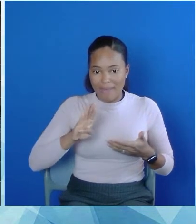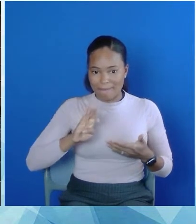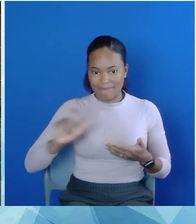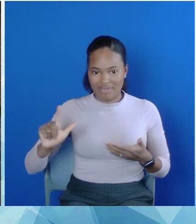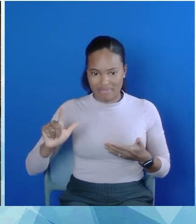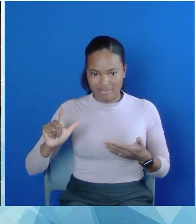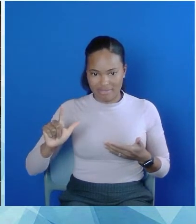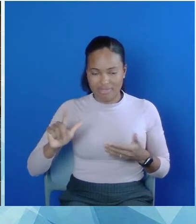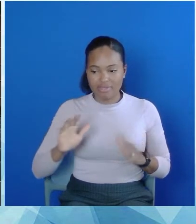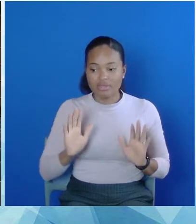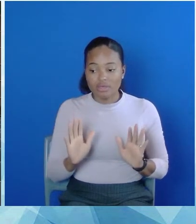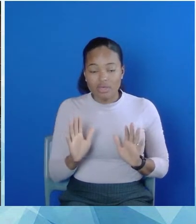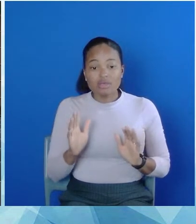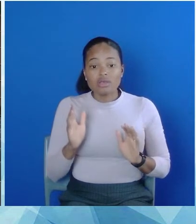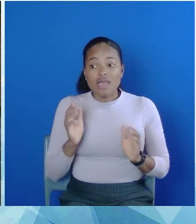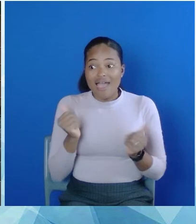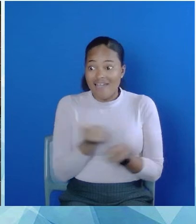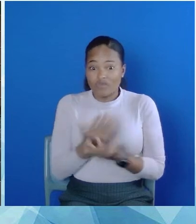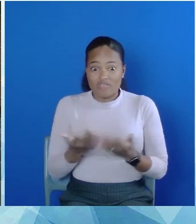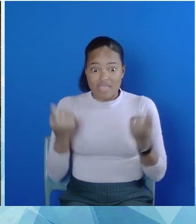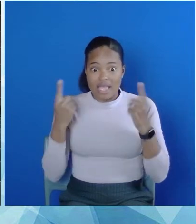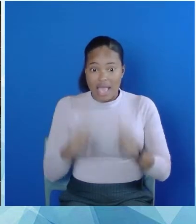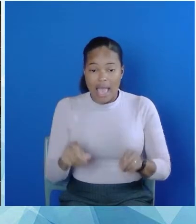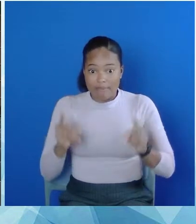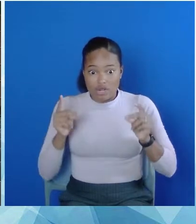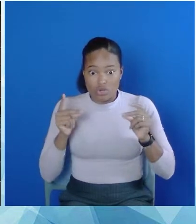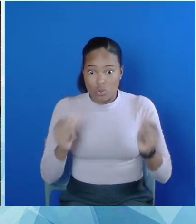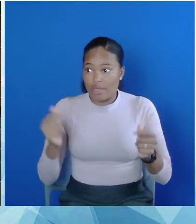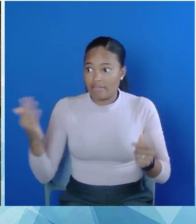Because everything happened so quickly,